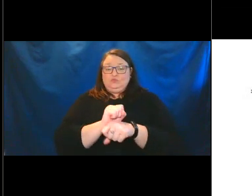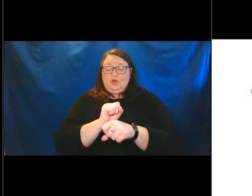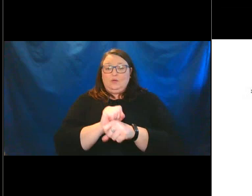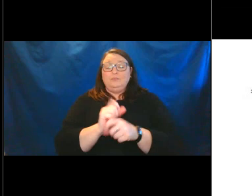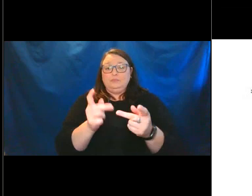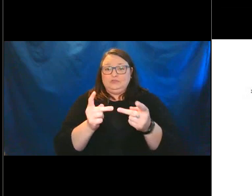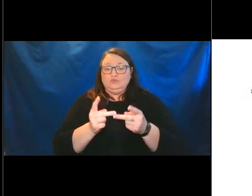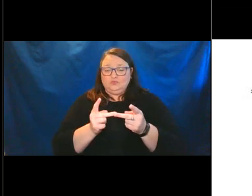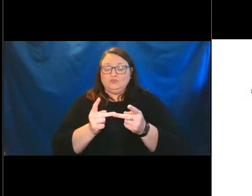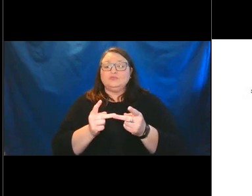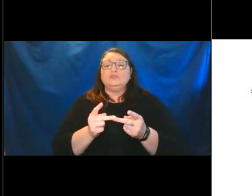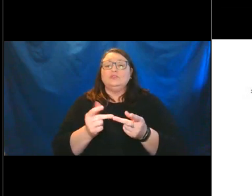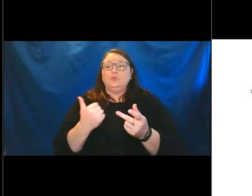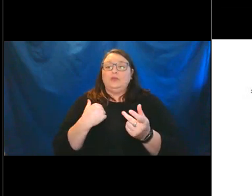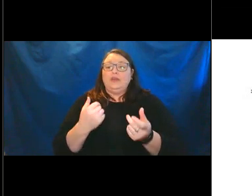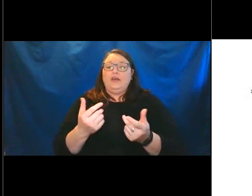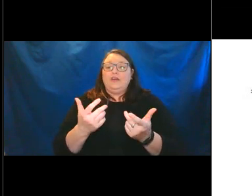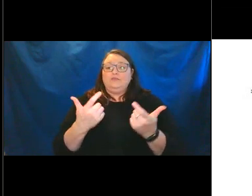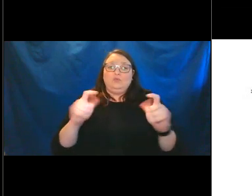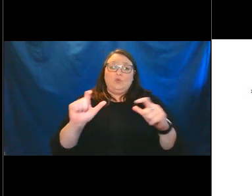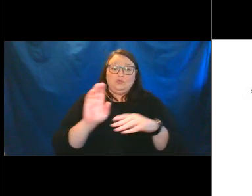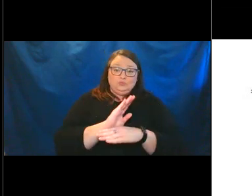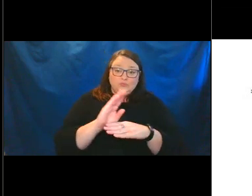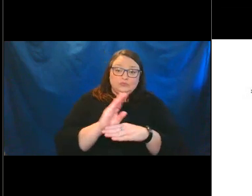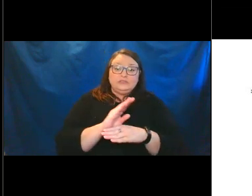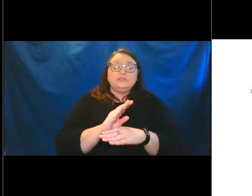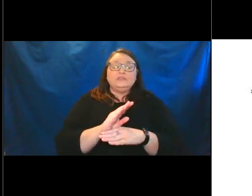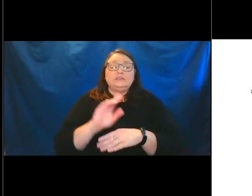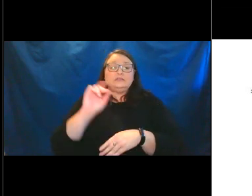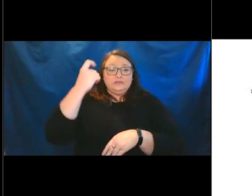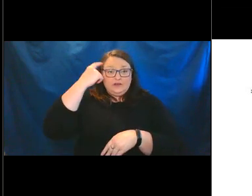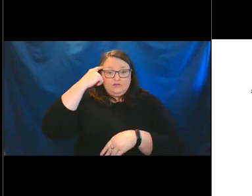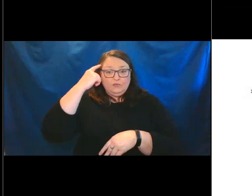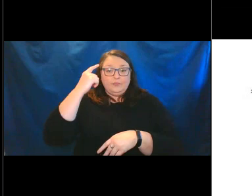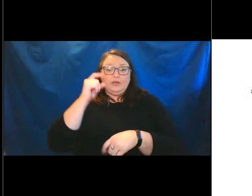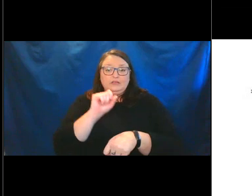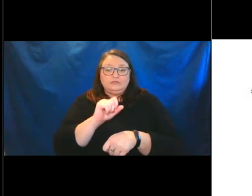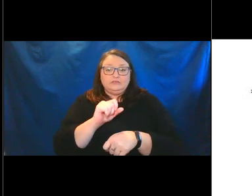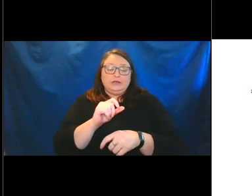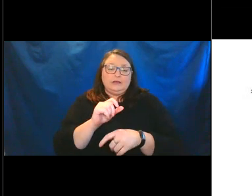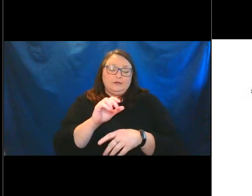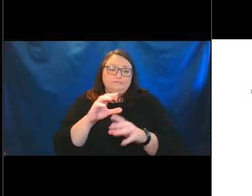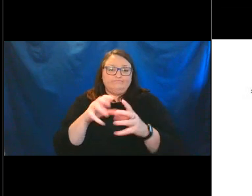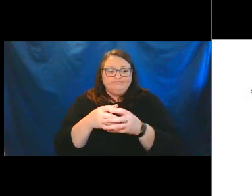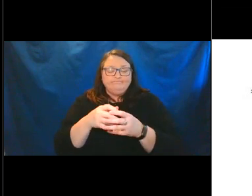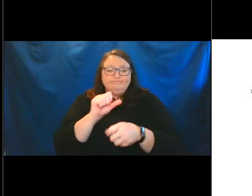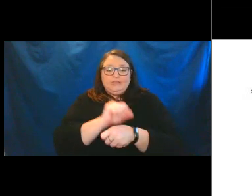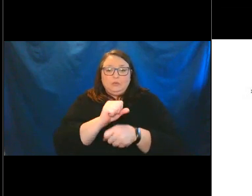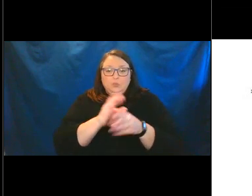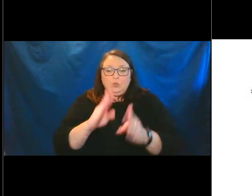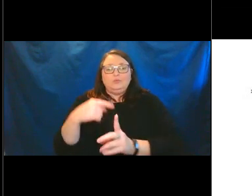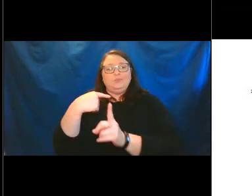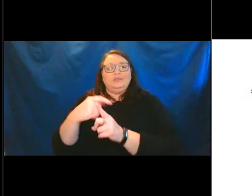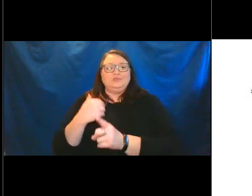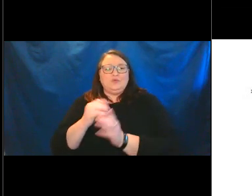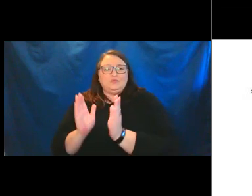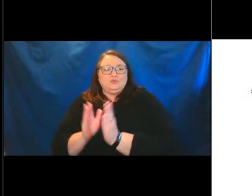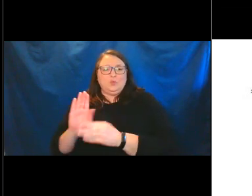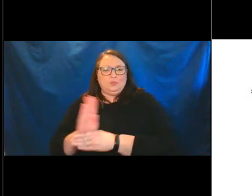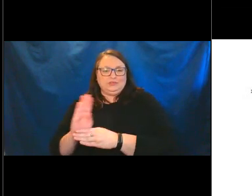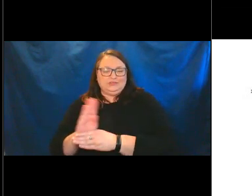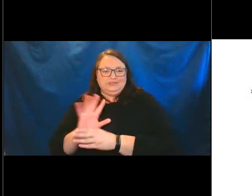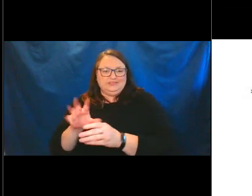large businesses and public sector employers, but we also have small businesses. And this ecosystem is facilitated